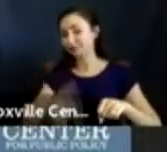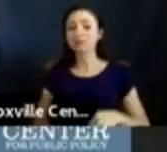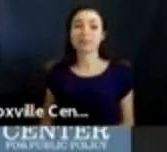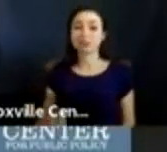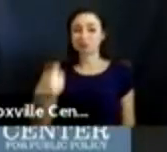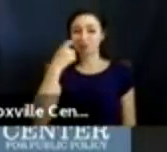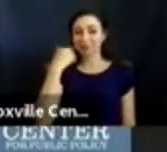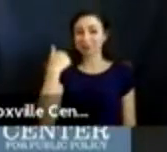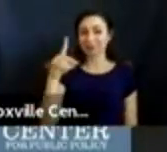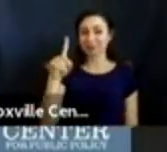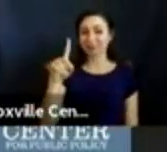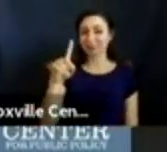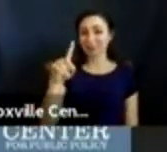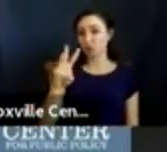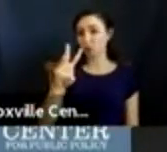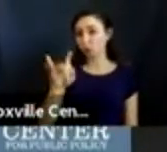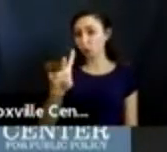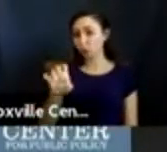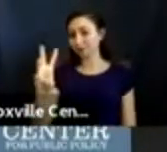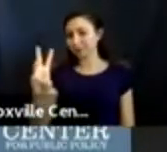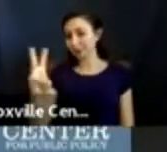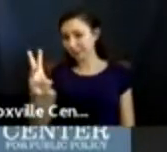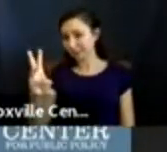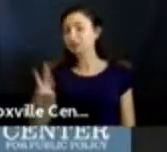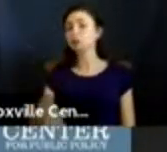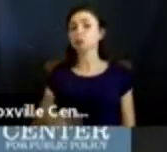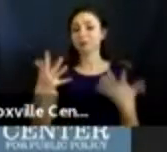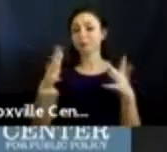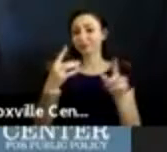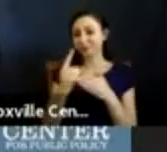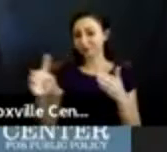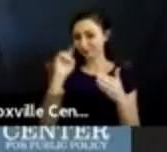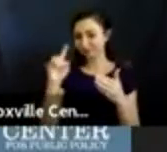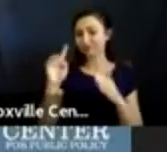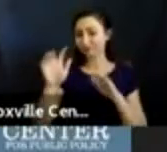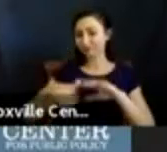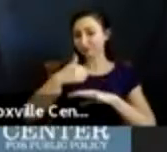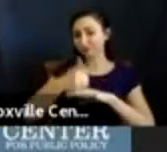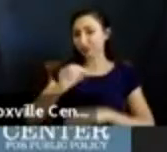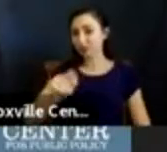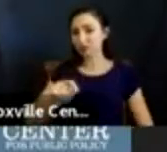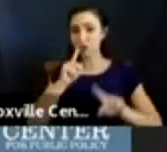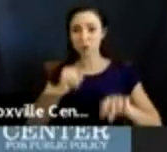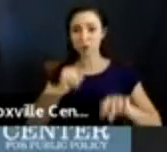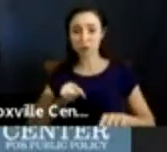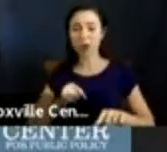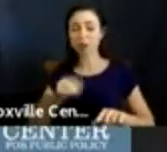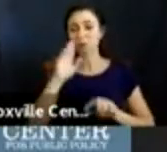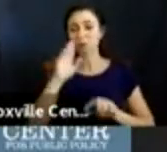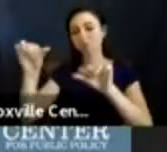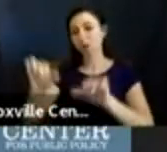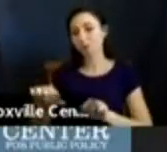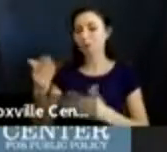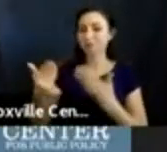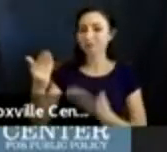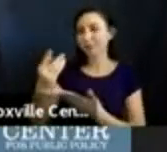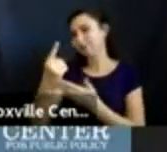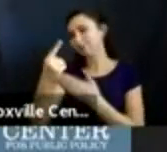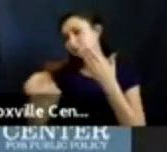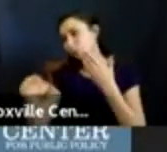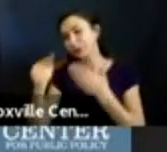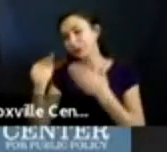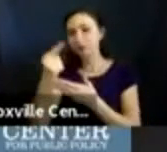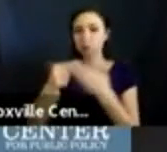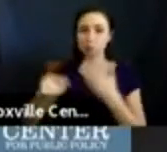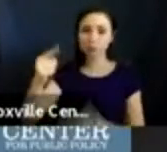and will be posted to the website based on October responses once the information has been processed, I would guess in the next week and a half or so.